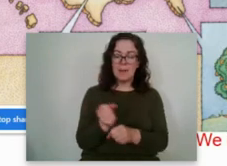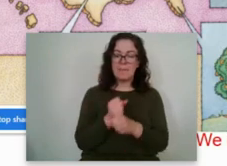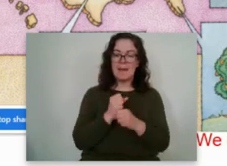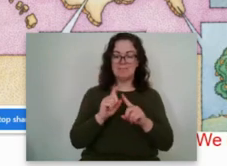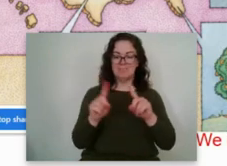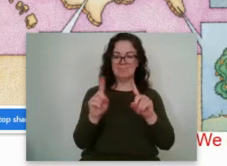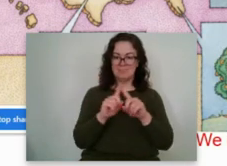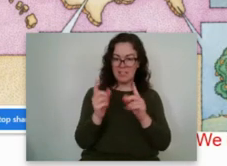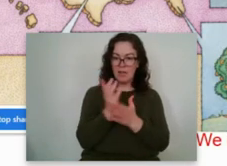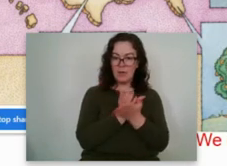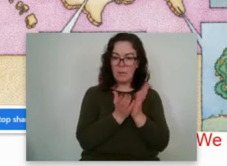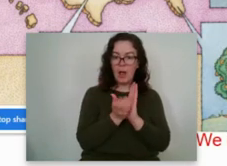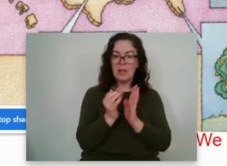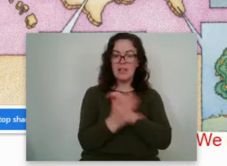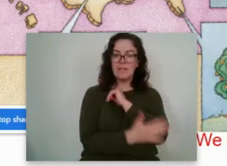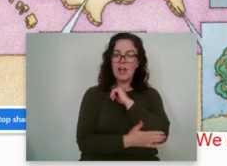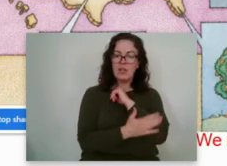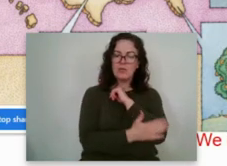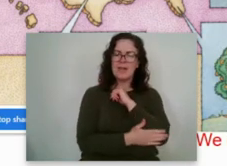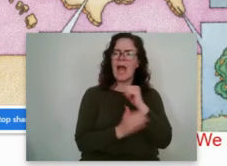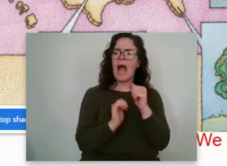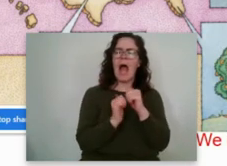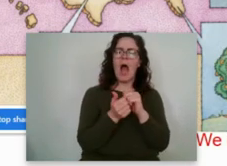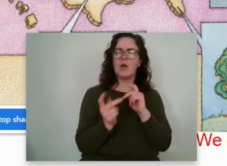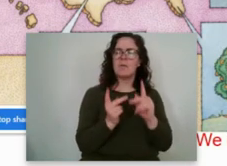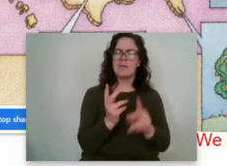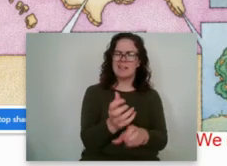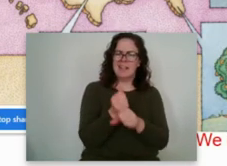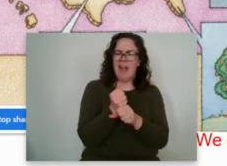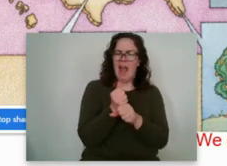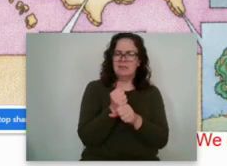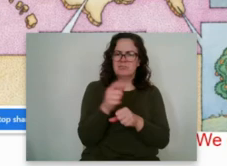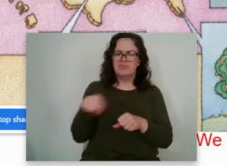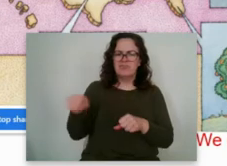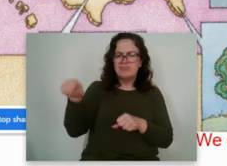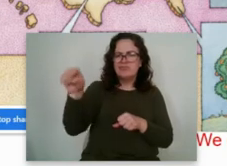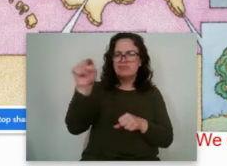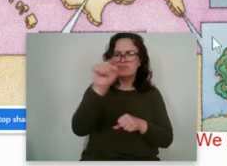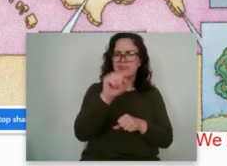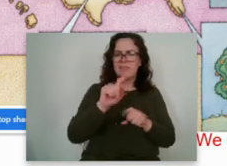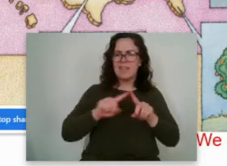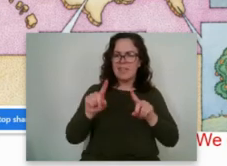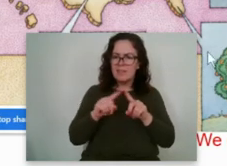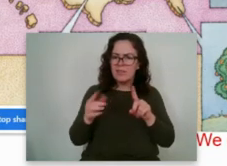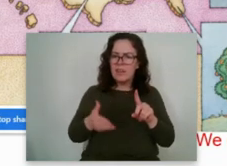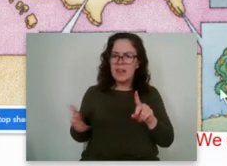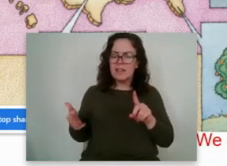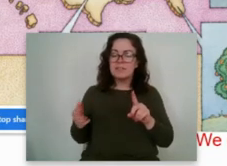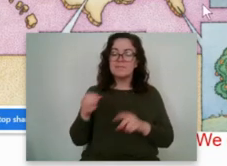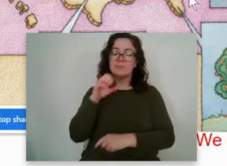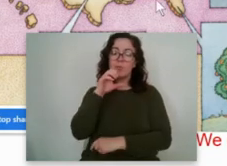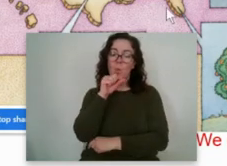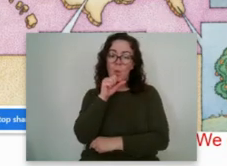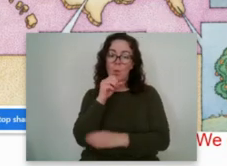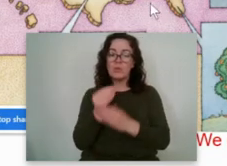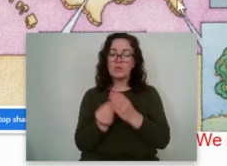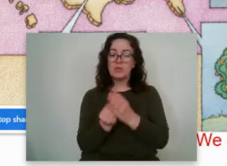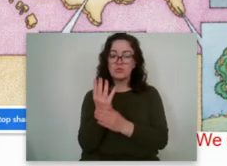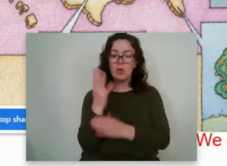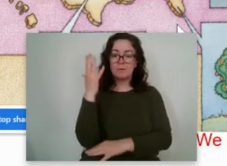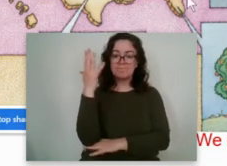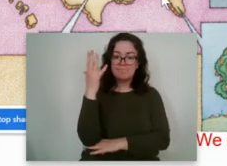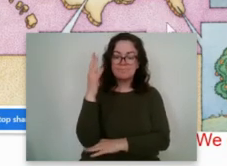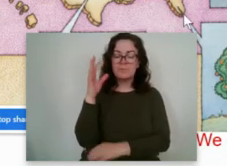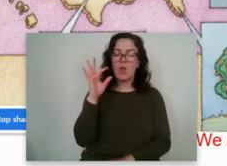country, how do people get what they want? So, for example, if oranges are grown in Florida, because it's